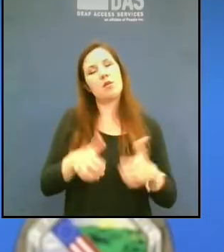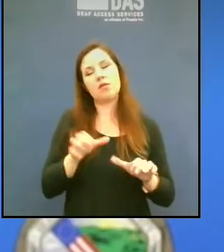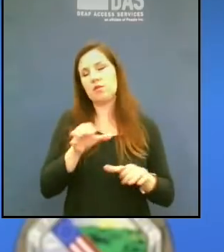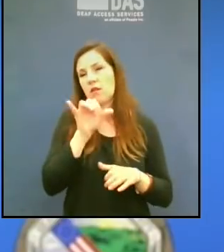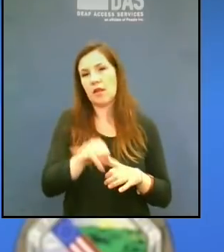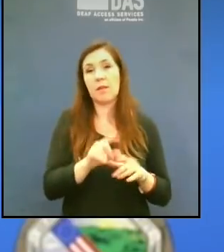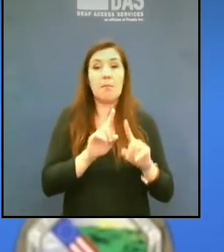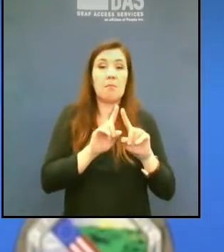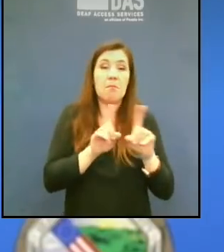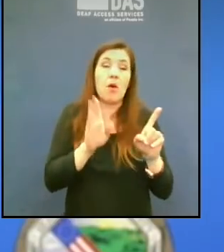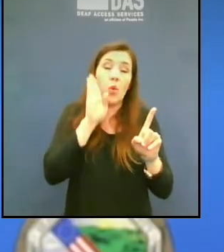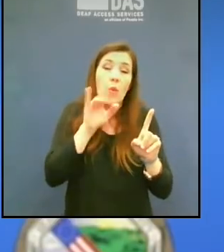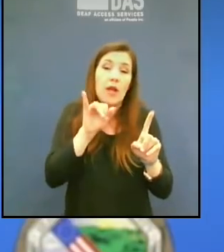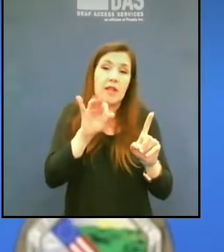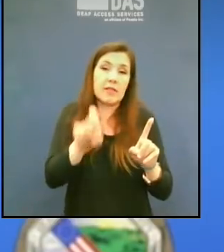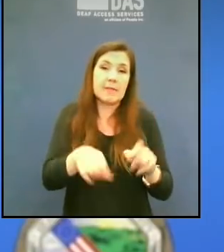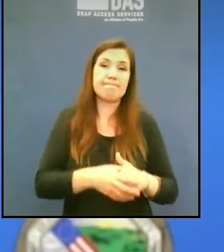be.